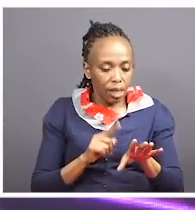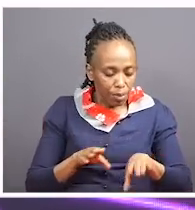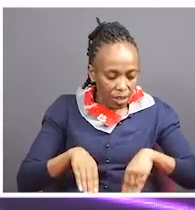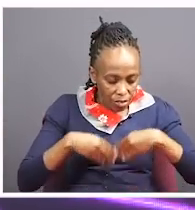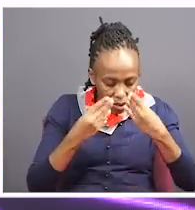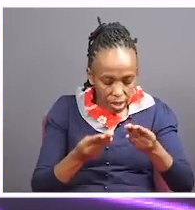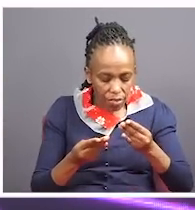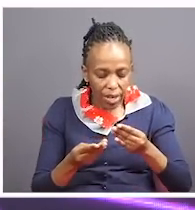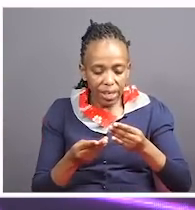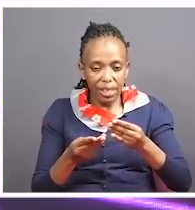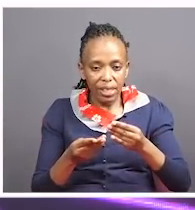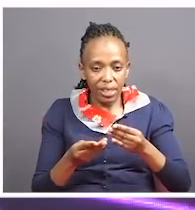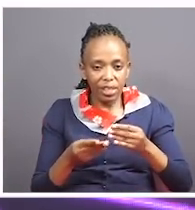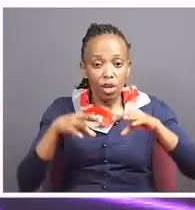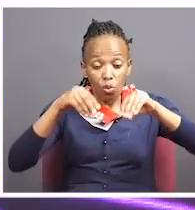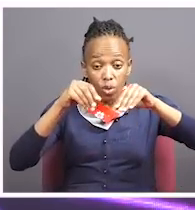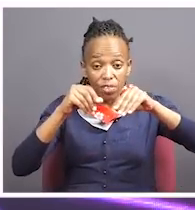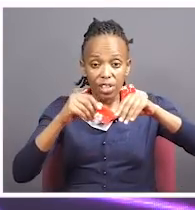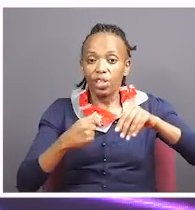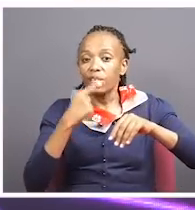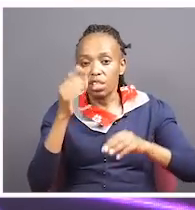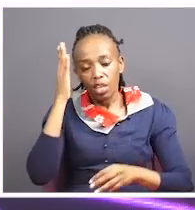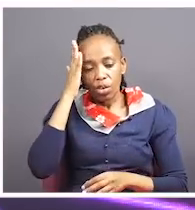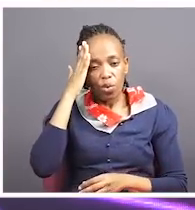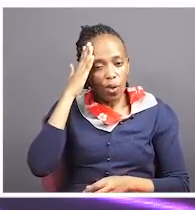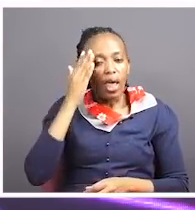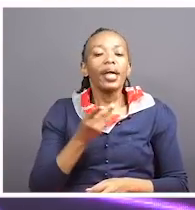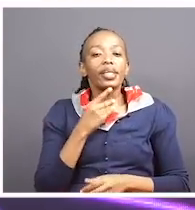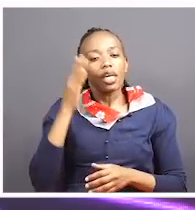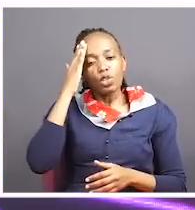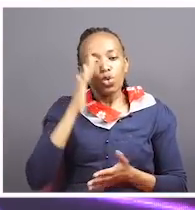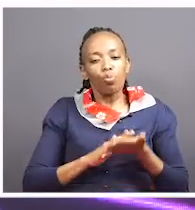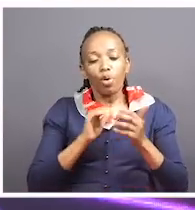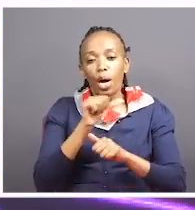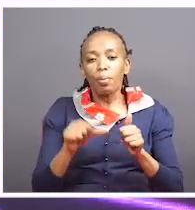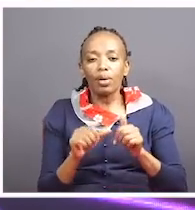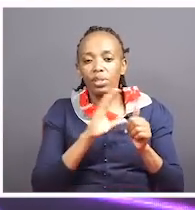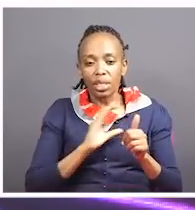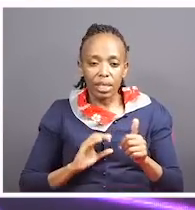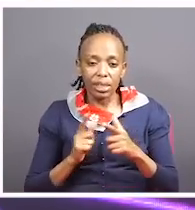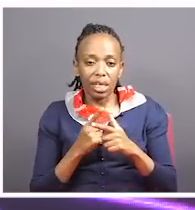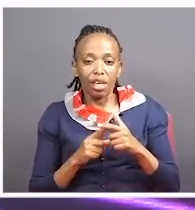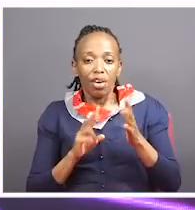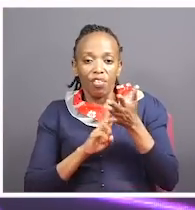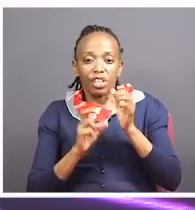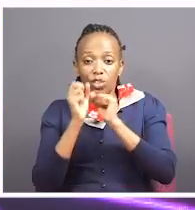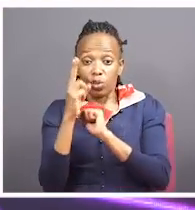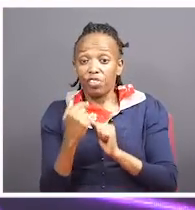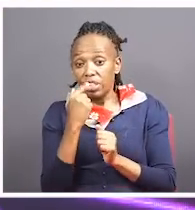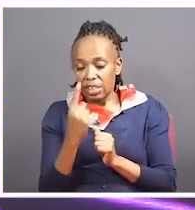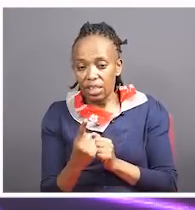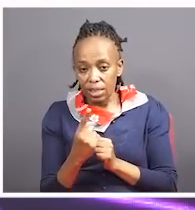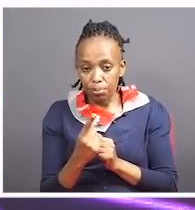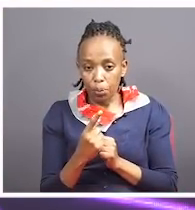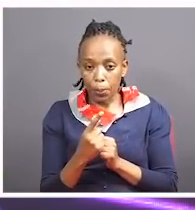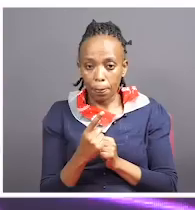had given his credentials, after he has said, "You know, I desire to know more about Christ," he comes in verse 12 and says